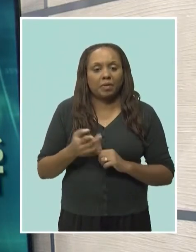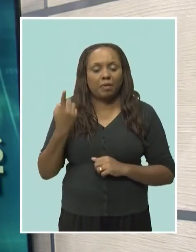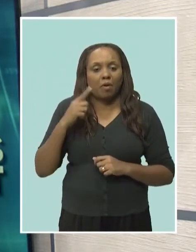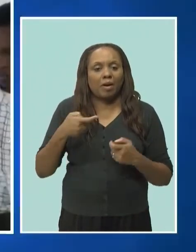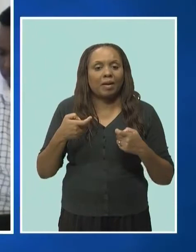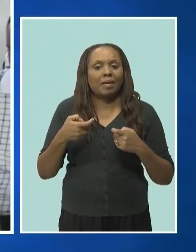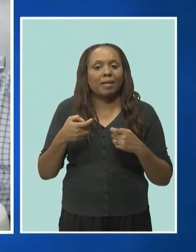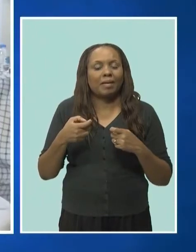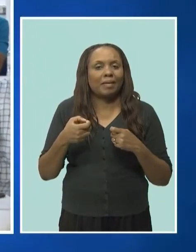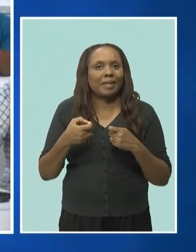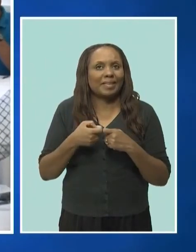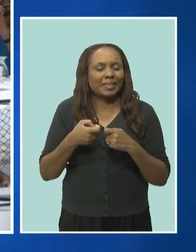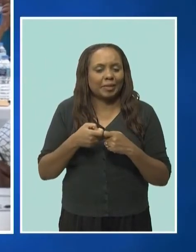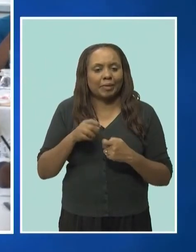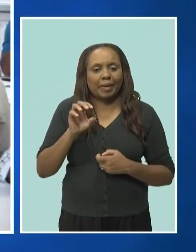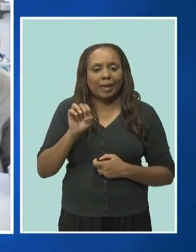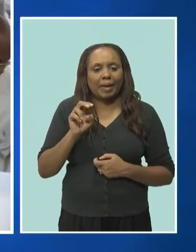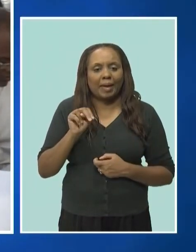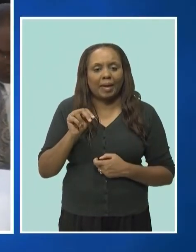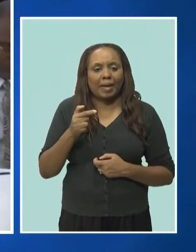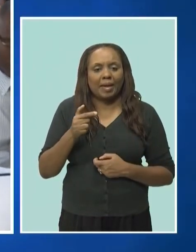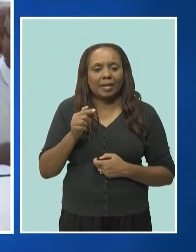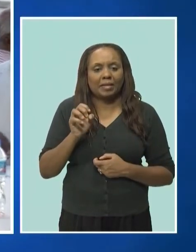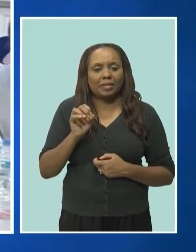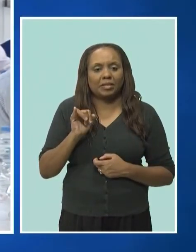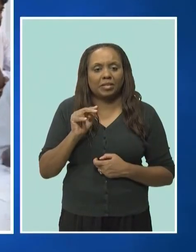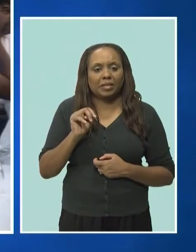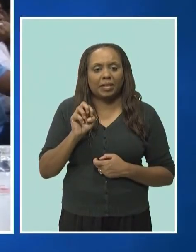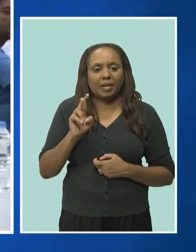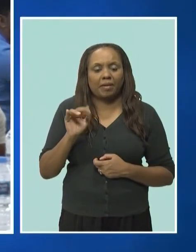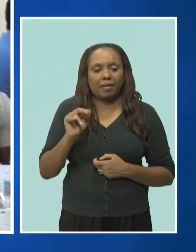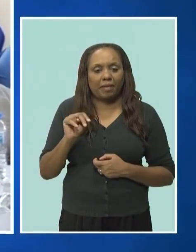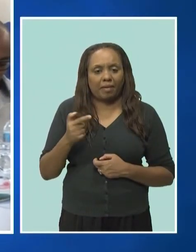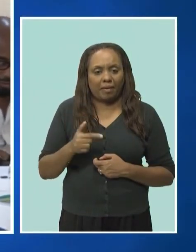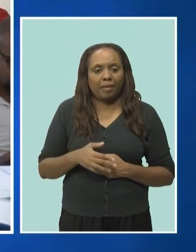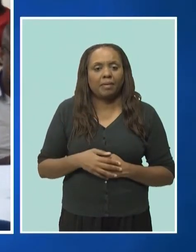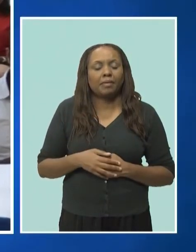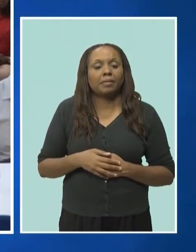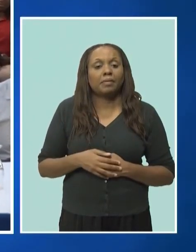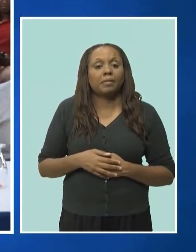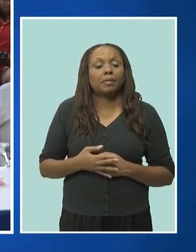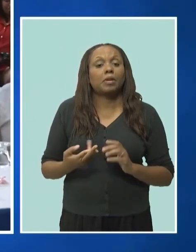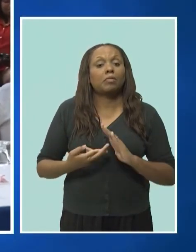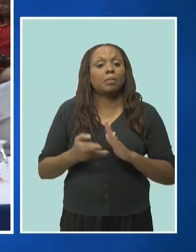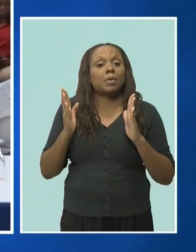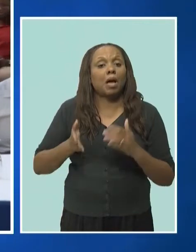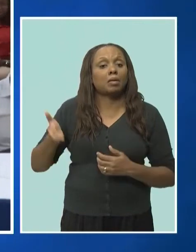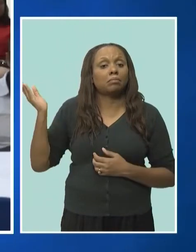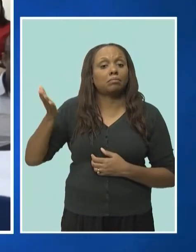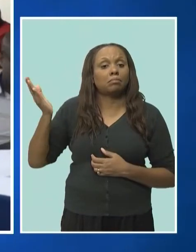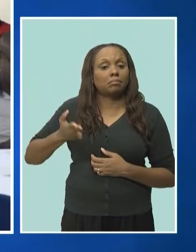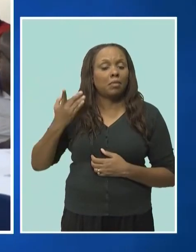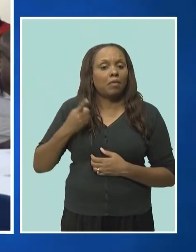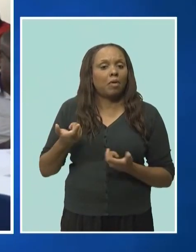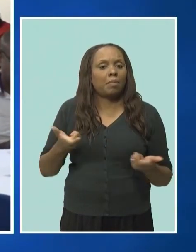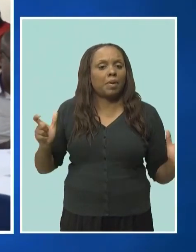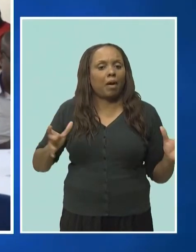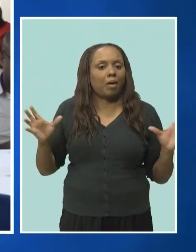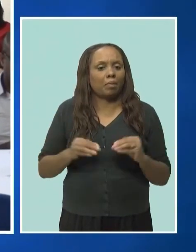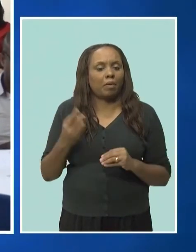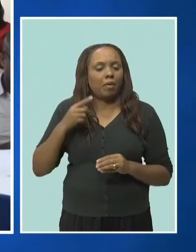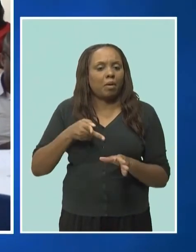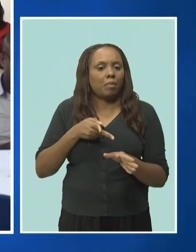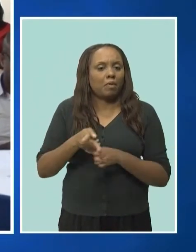of Professional Engineers, Andrew Hutchinson. He was delivering the opening address at the 11th Biennial Conference for